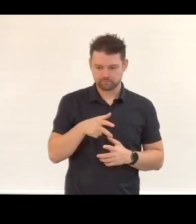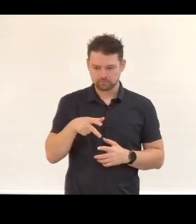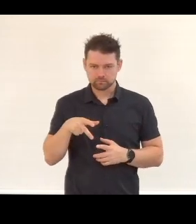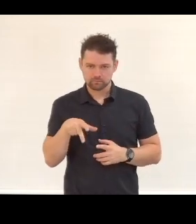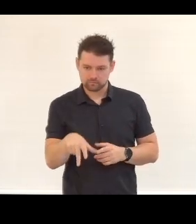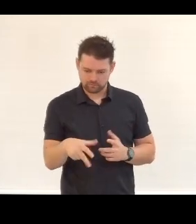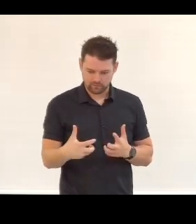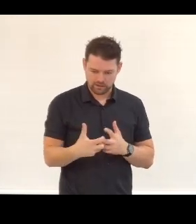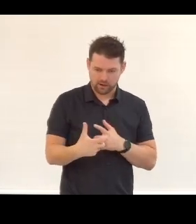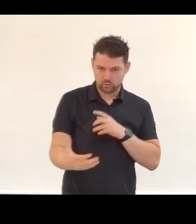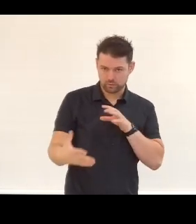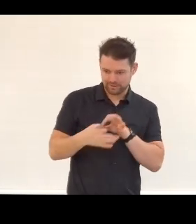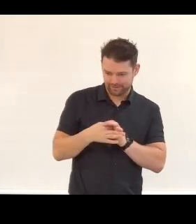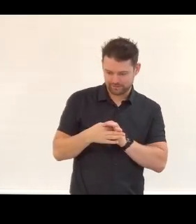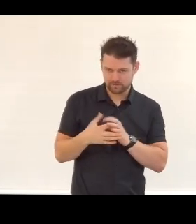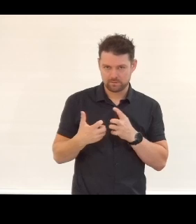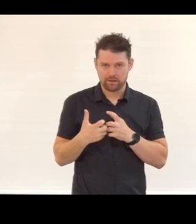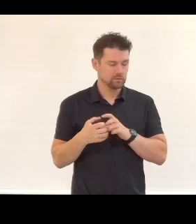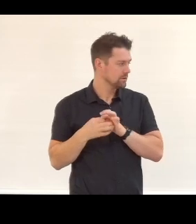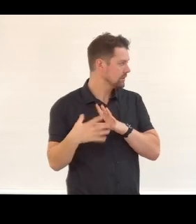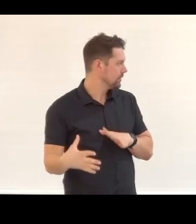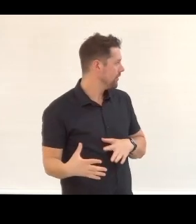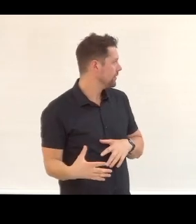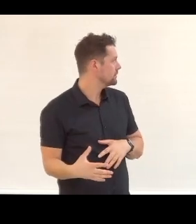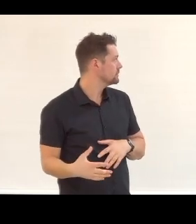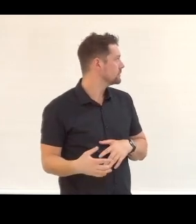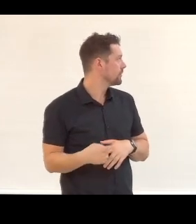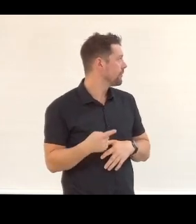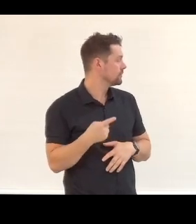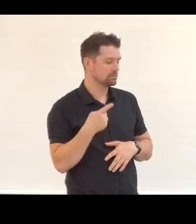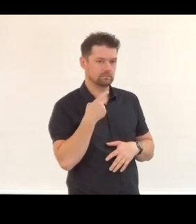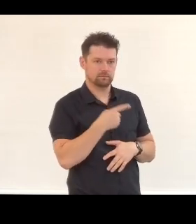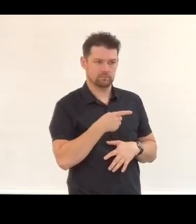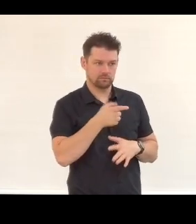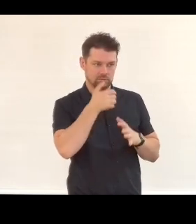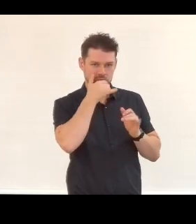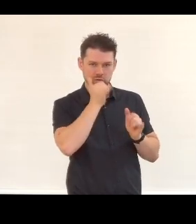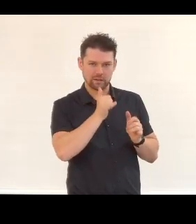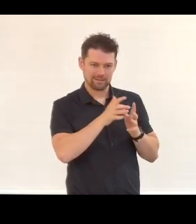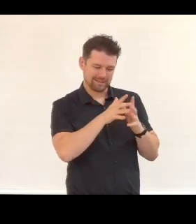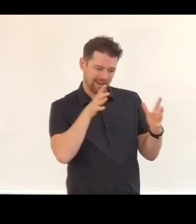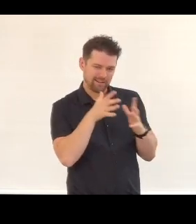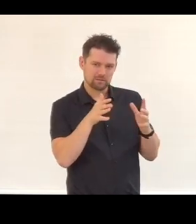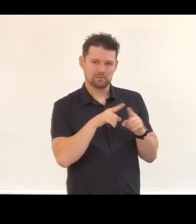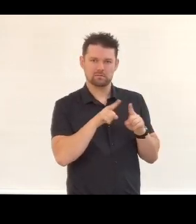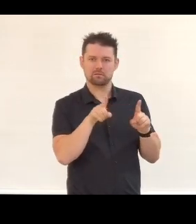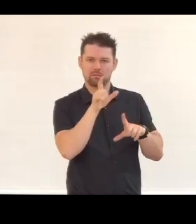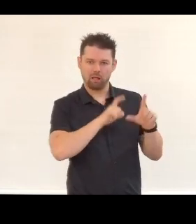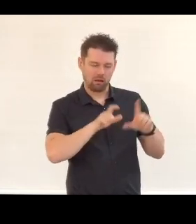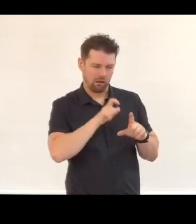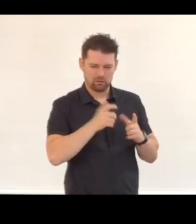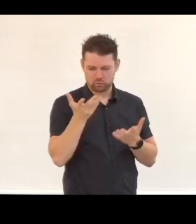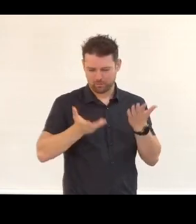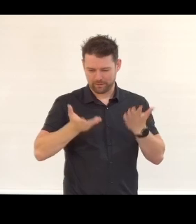to connect and disconnect. And this was to check the regolith size and color to compare it with each